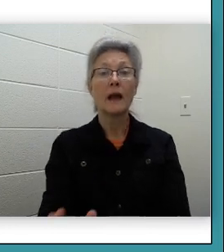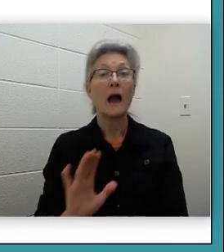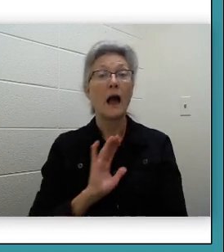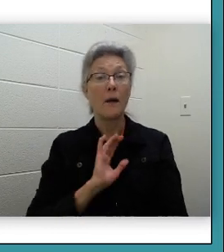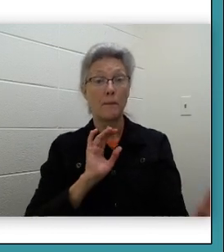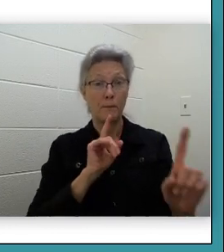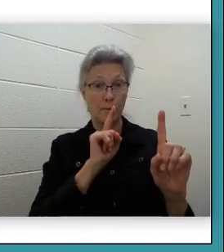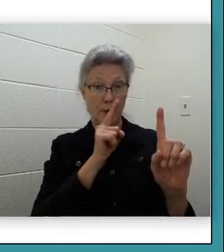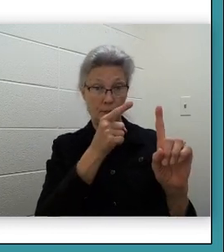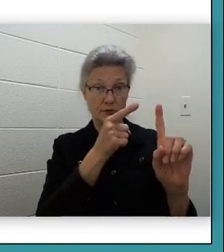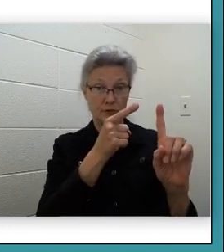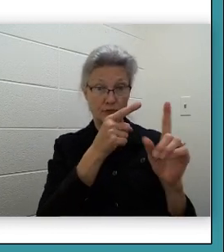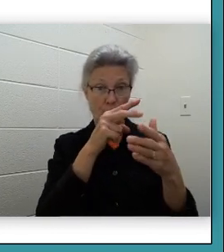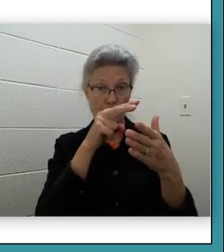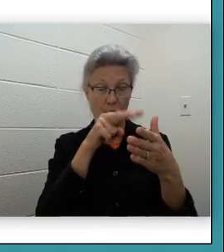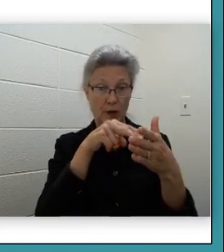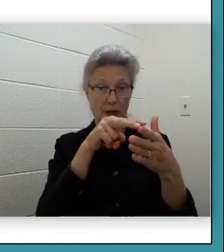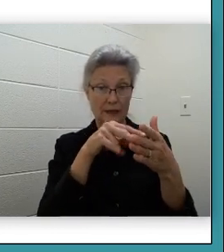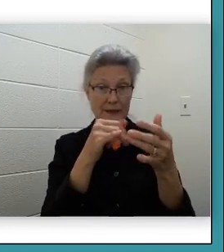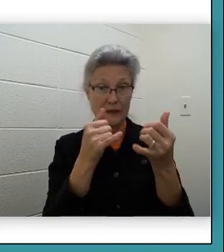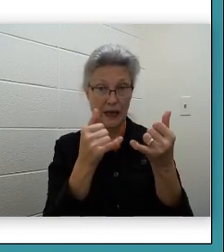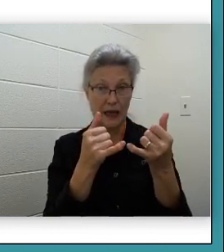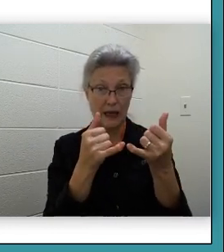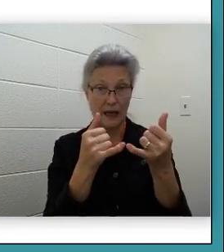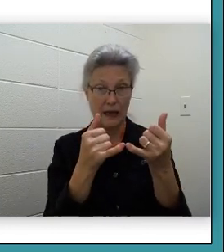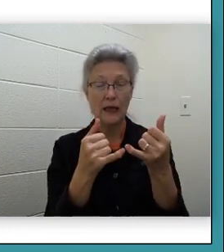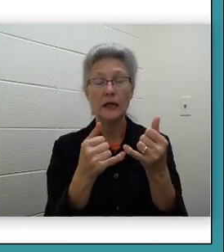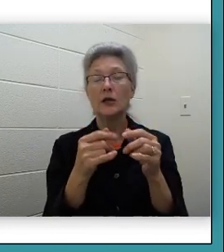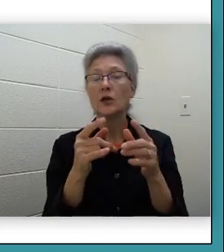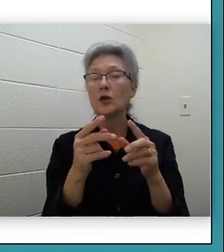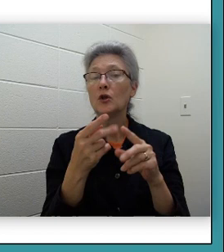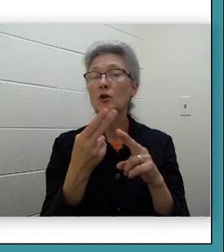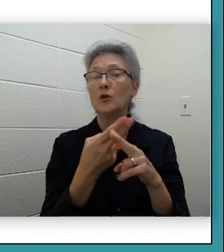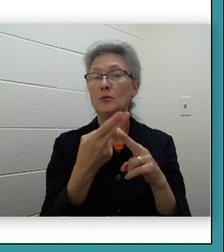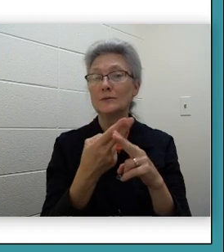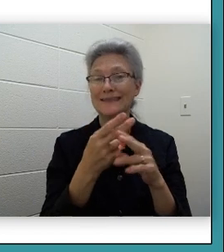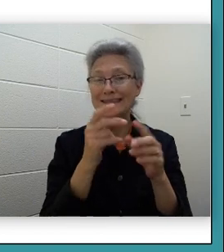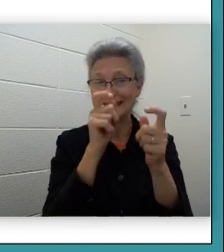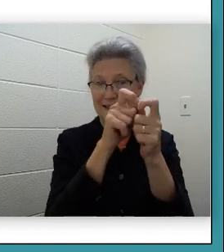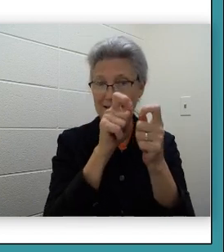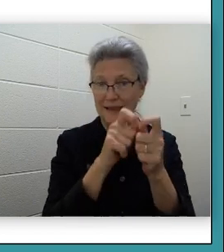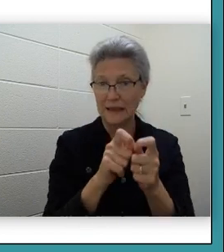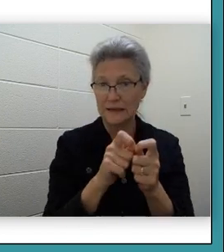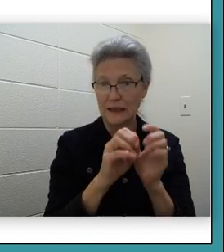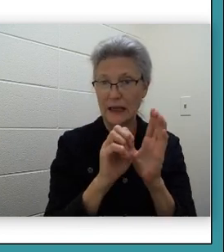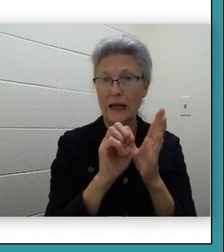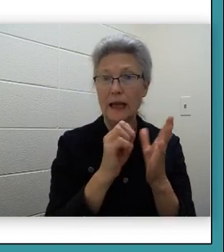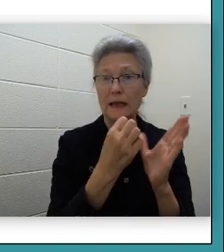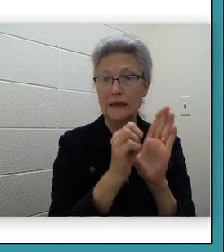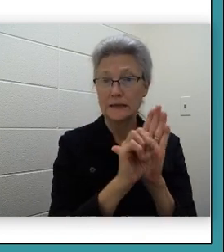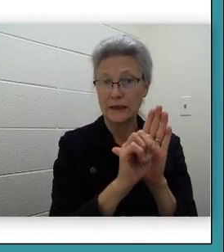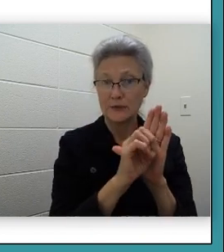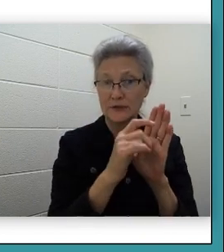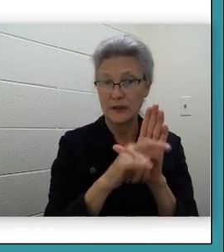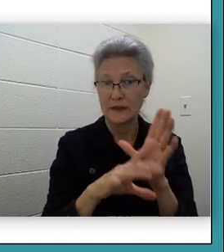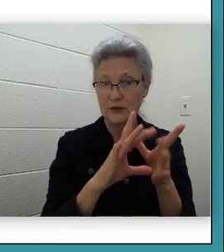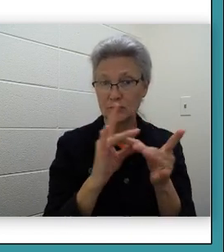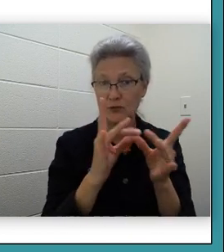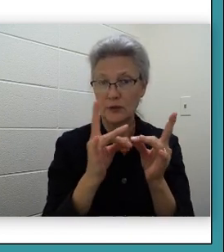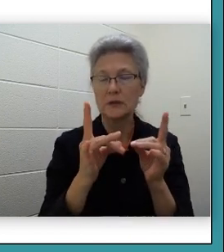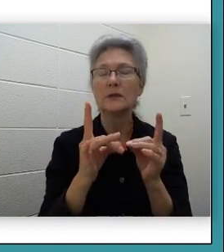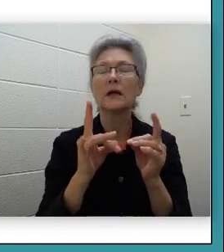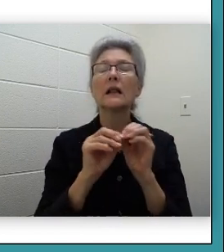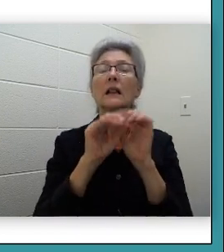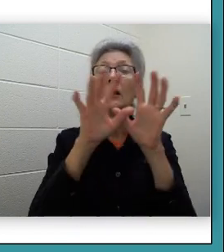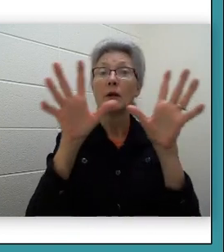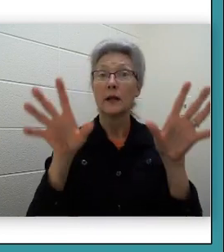Our purpose for reading today is to use details and examples in the text to clearly explain what the text says. We'll be using